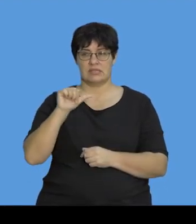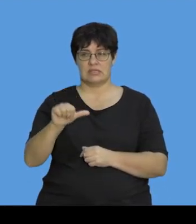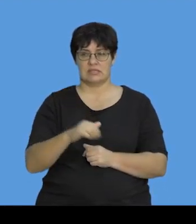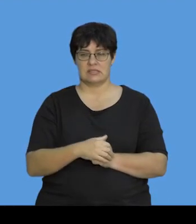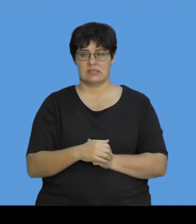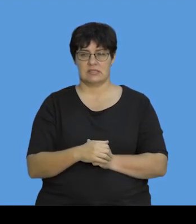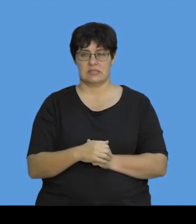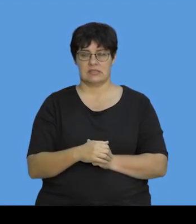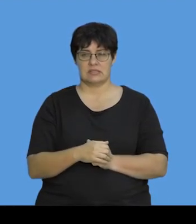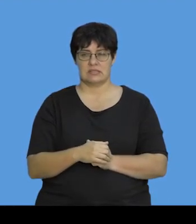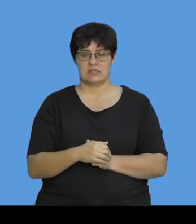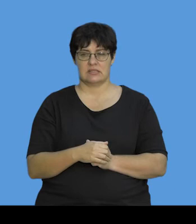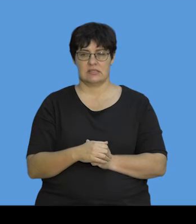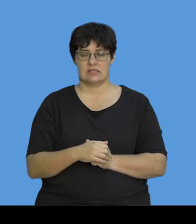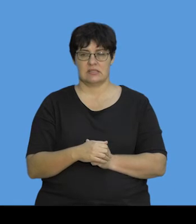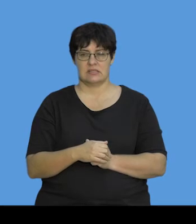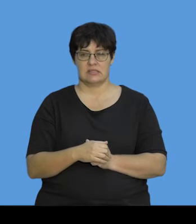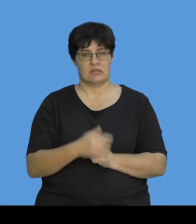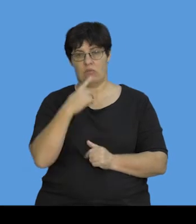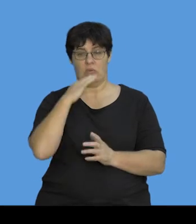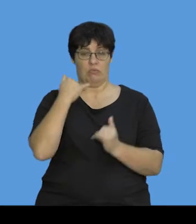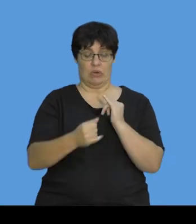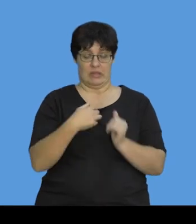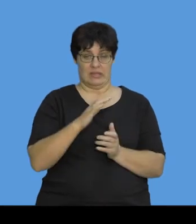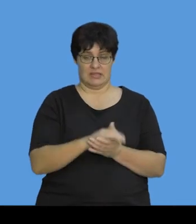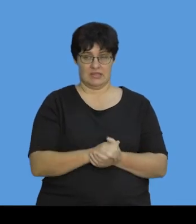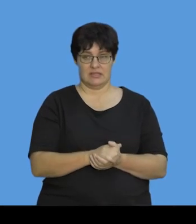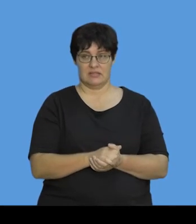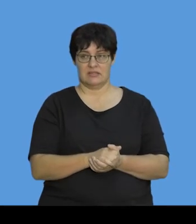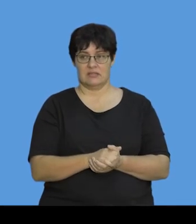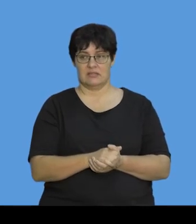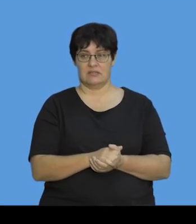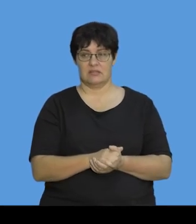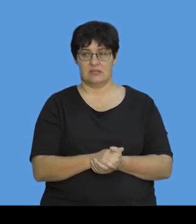31,36. Oopsie, I didn't mean to do that. Let's go back.